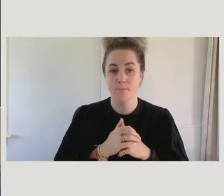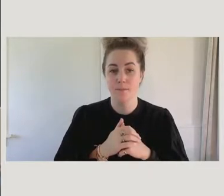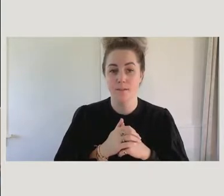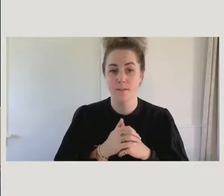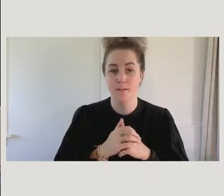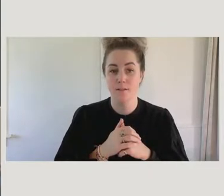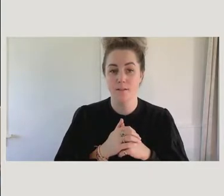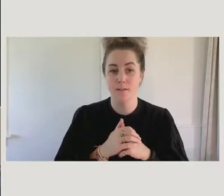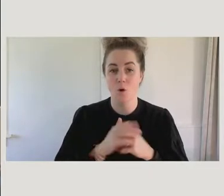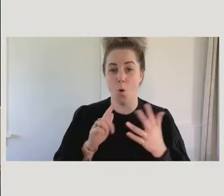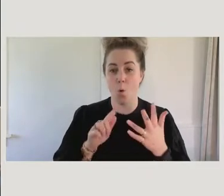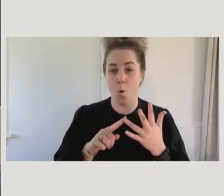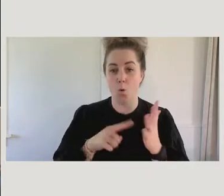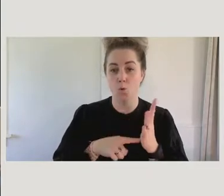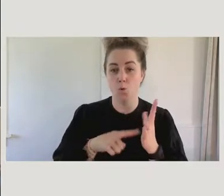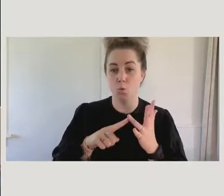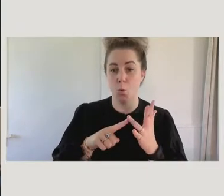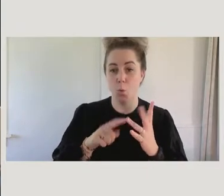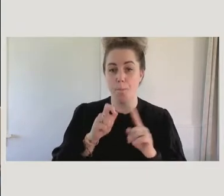um